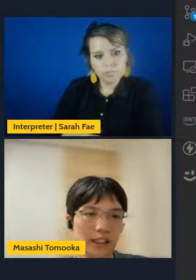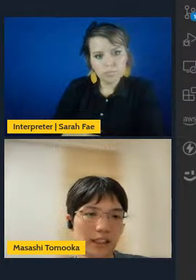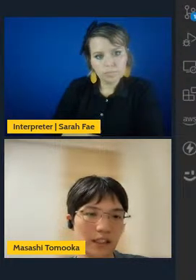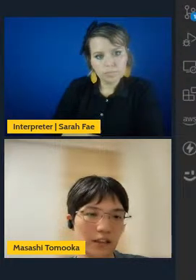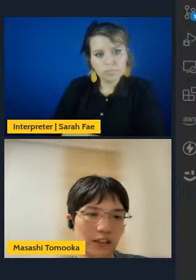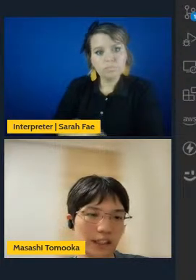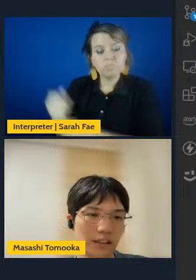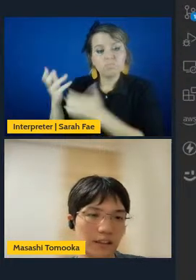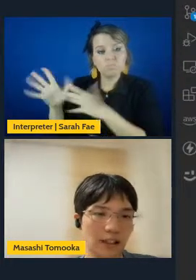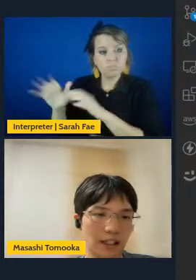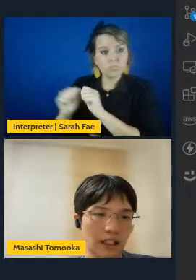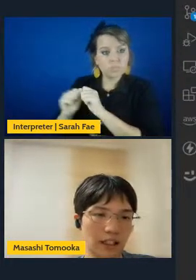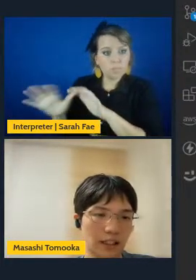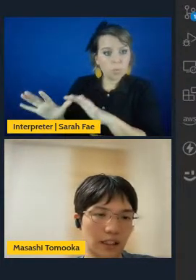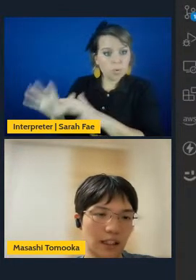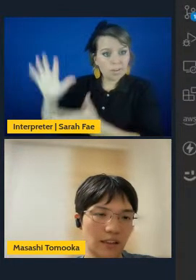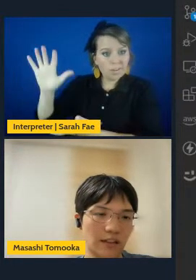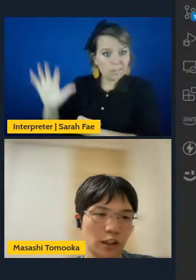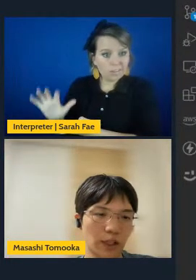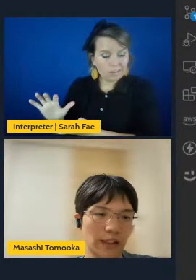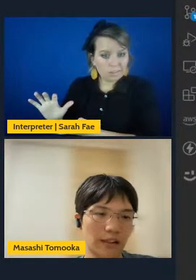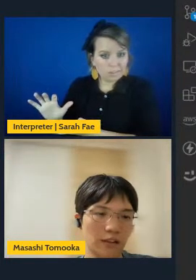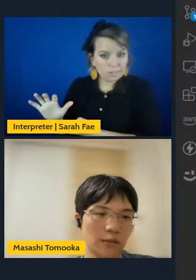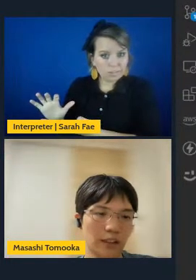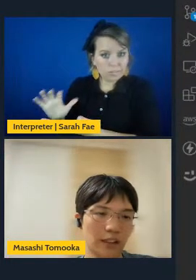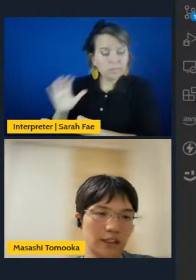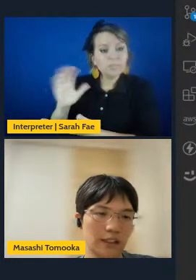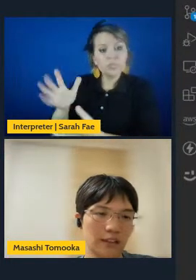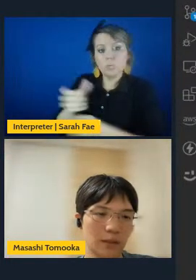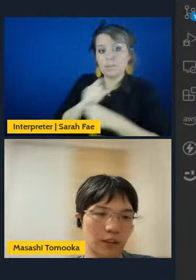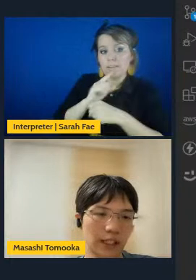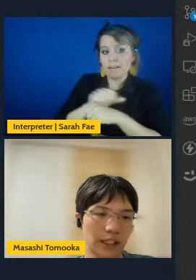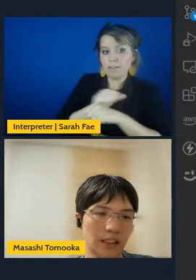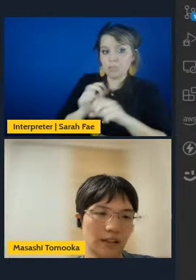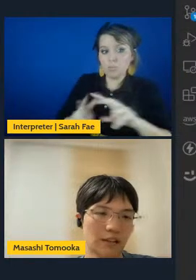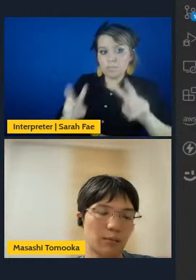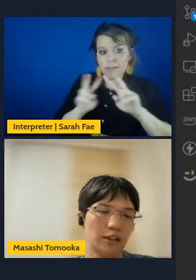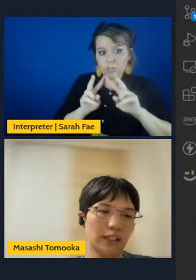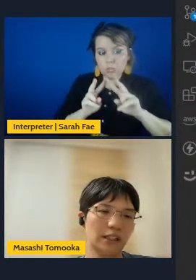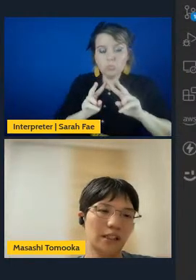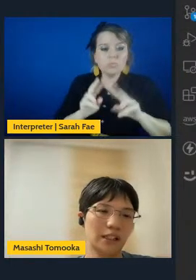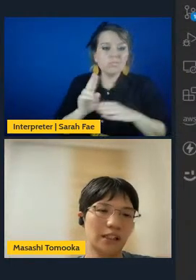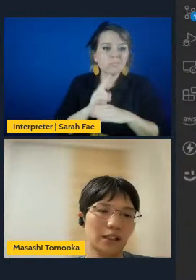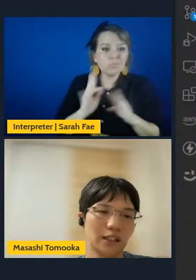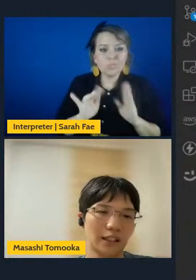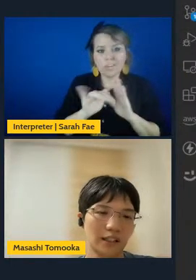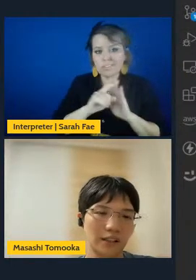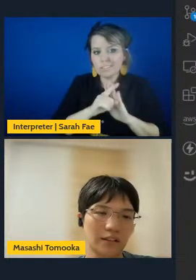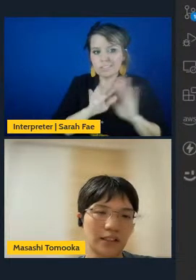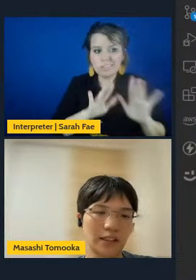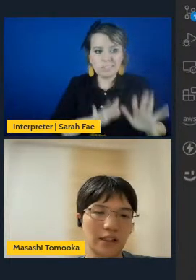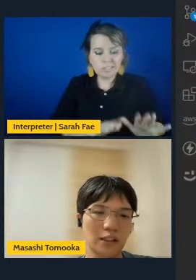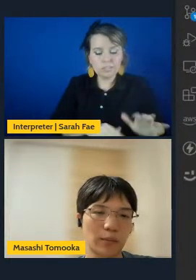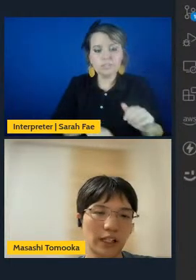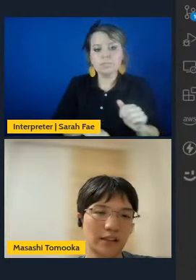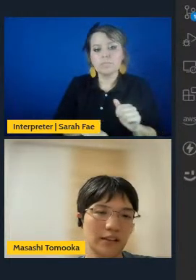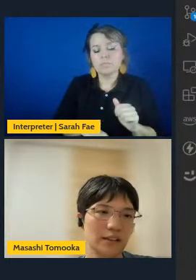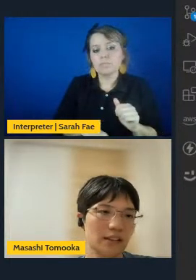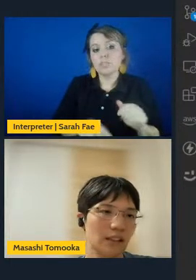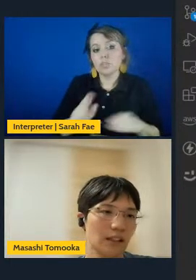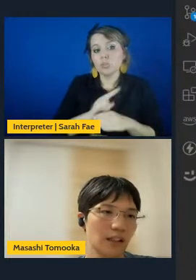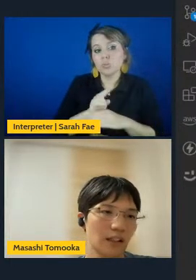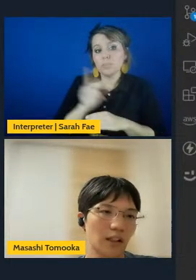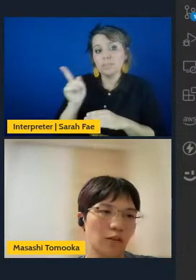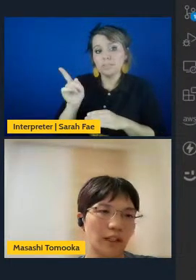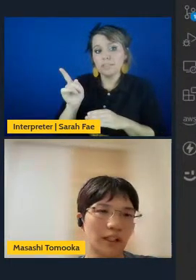the stack, you get the actual values of these user pool ID and user pool client ID. So using these